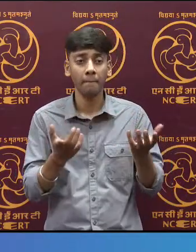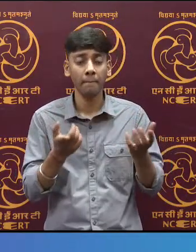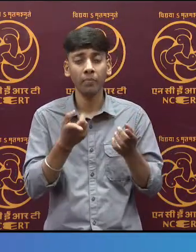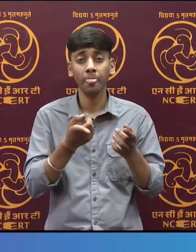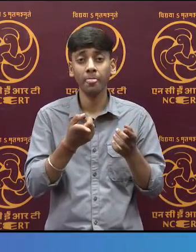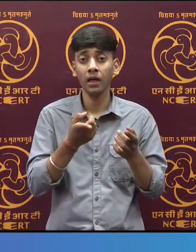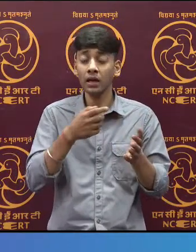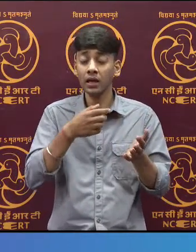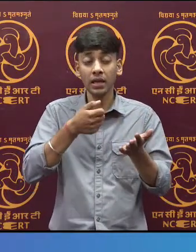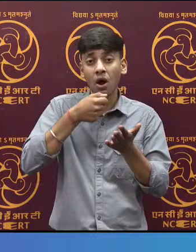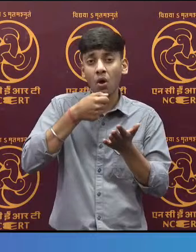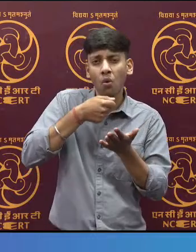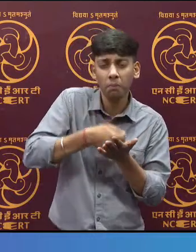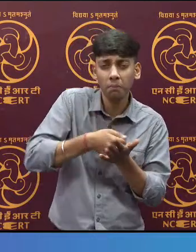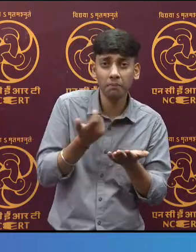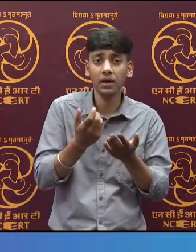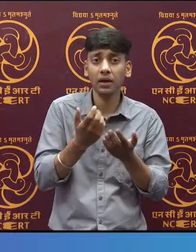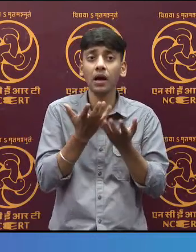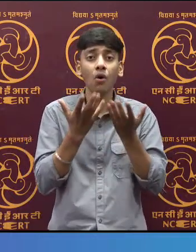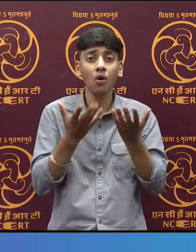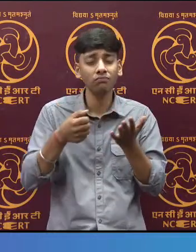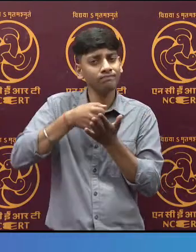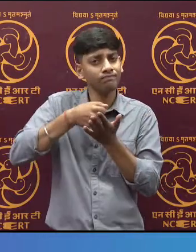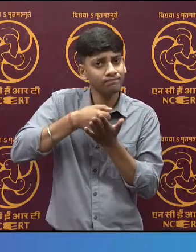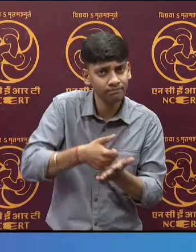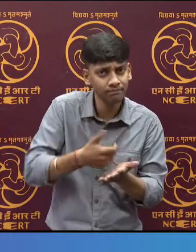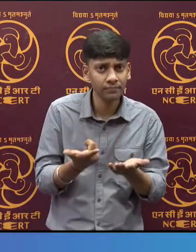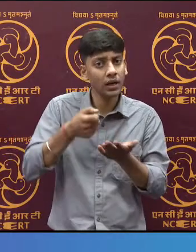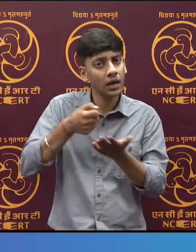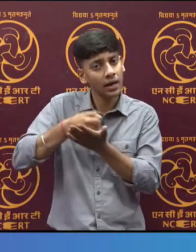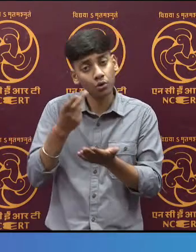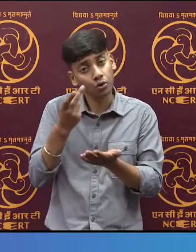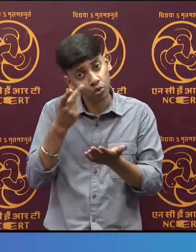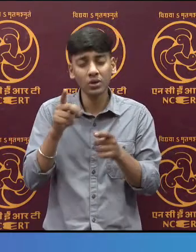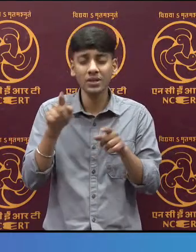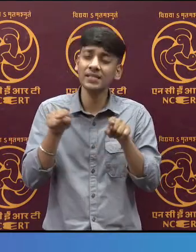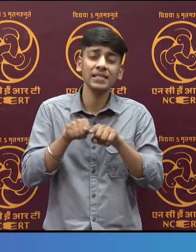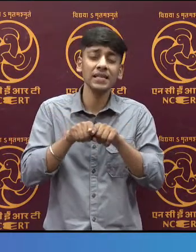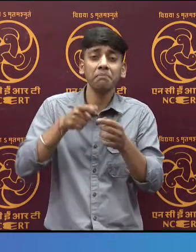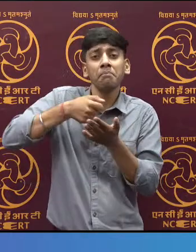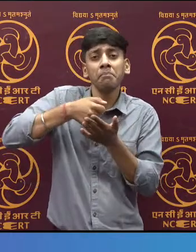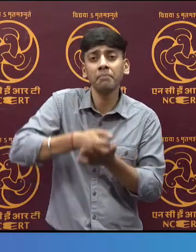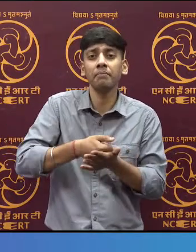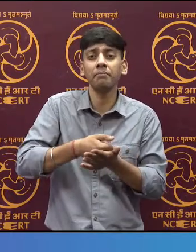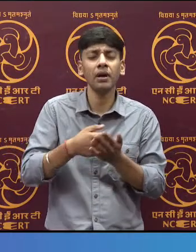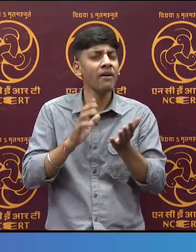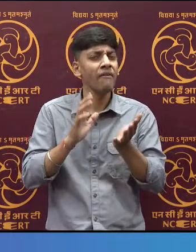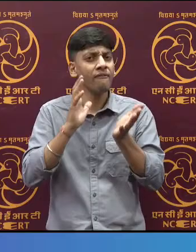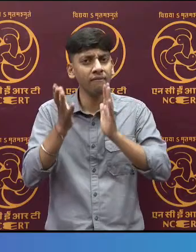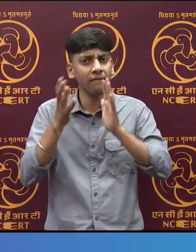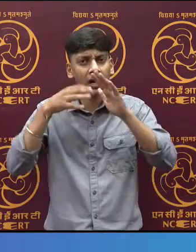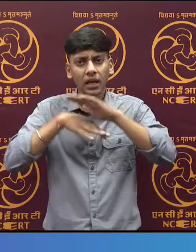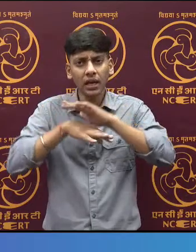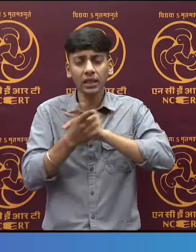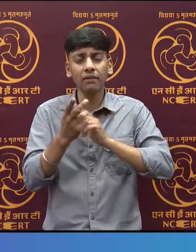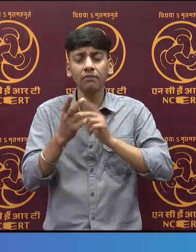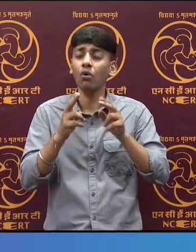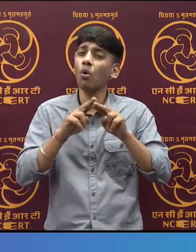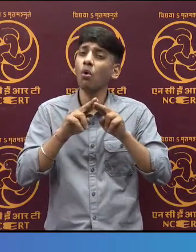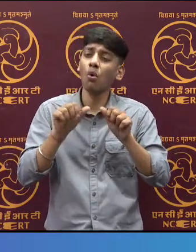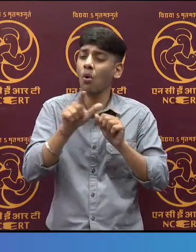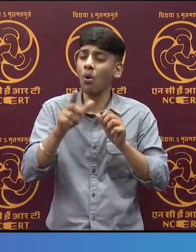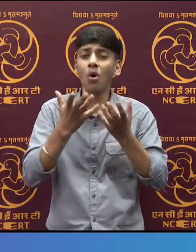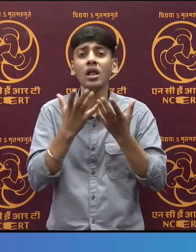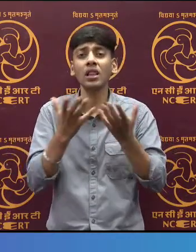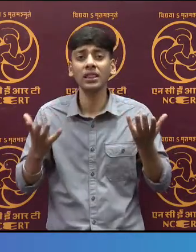applying force on this object and this object is applying force on this object. So, in this universe, every two objects applies force